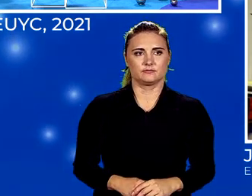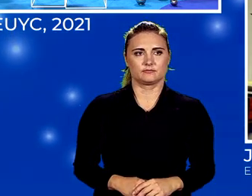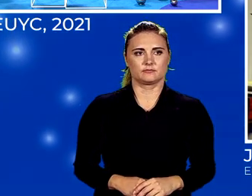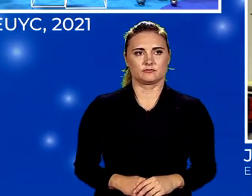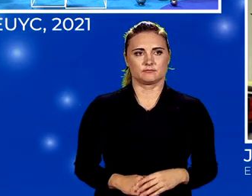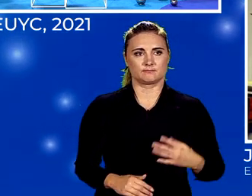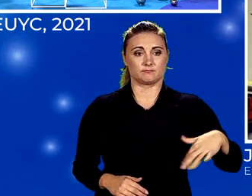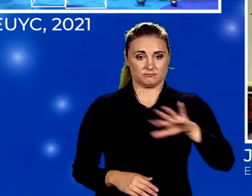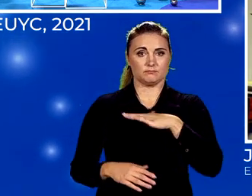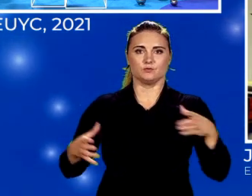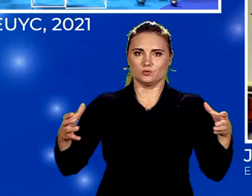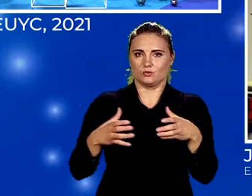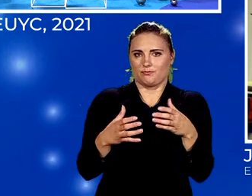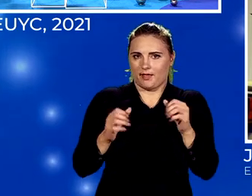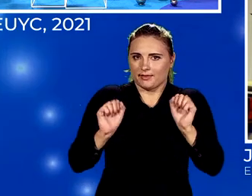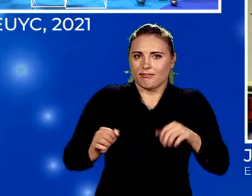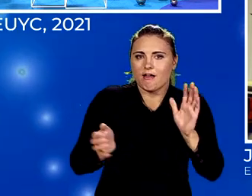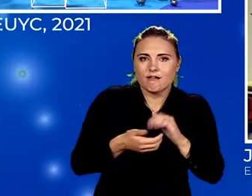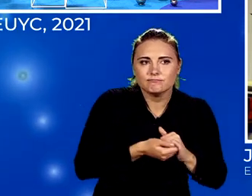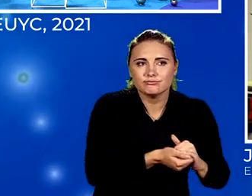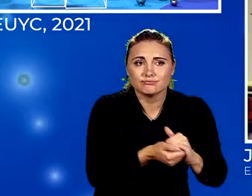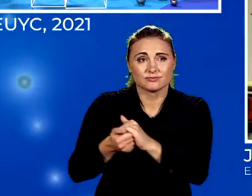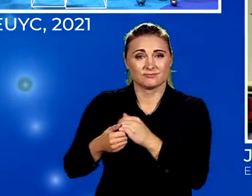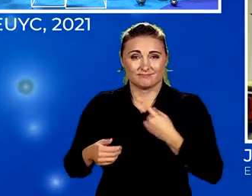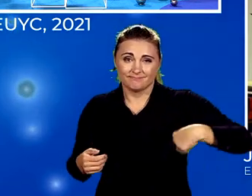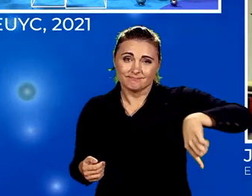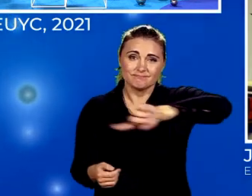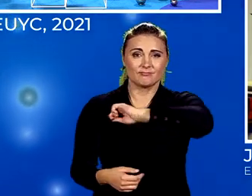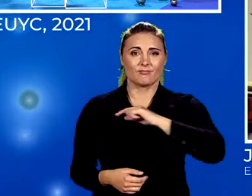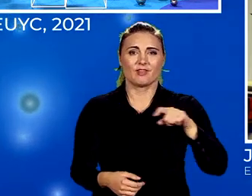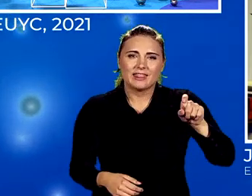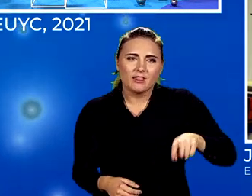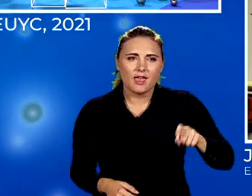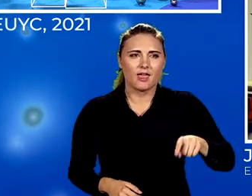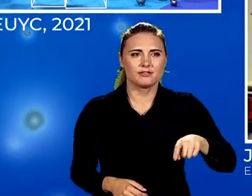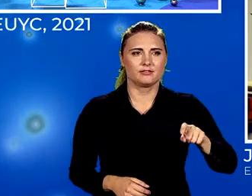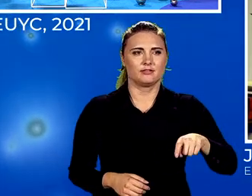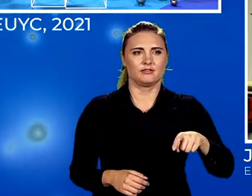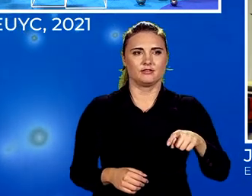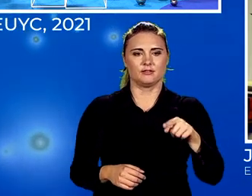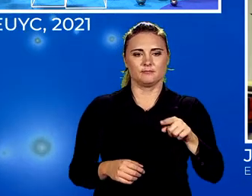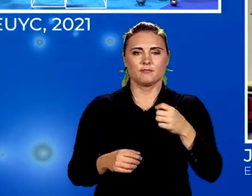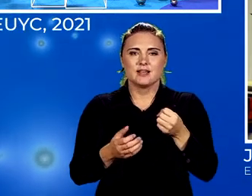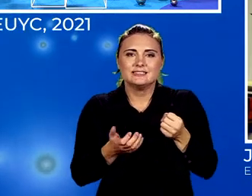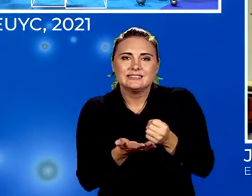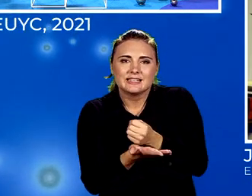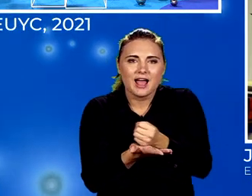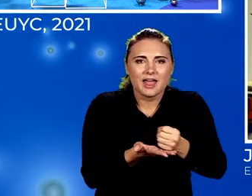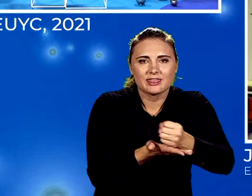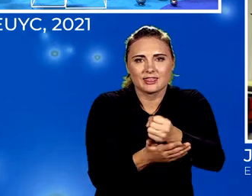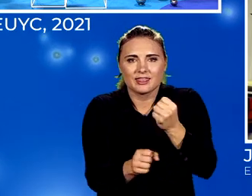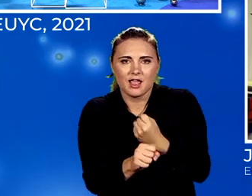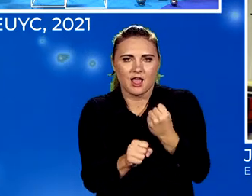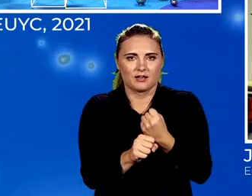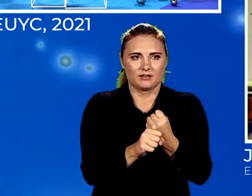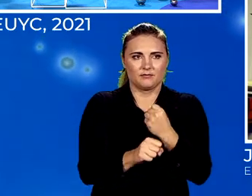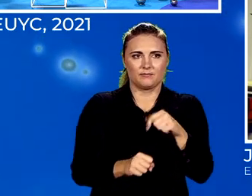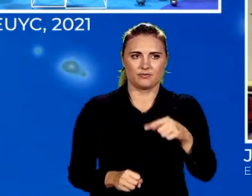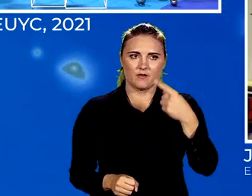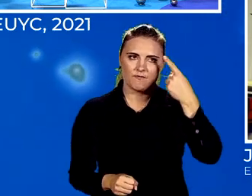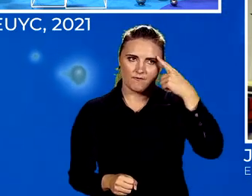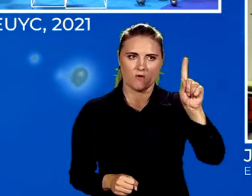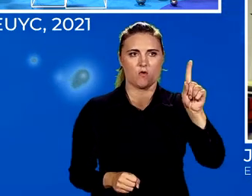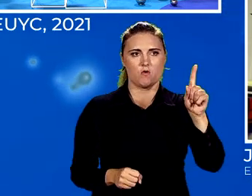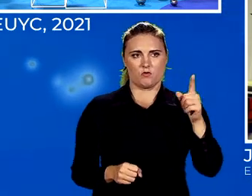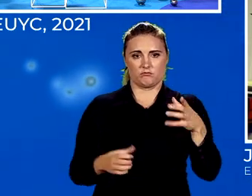we actually need what we through the EU strategy. This is fast vital, is that